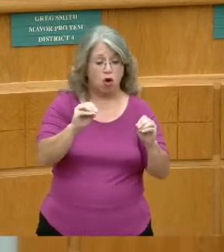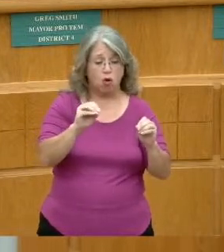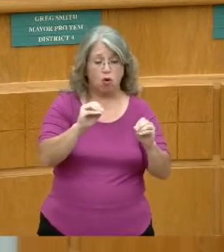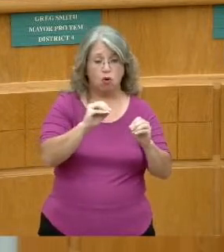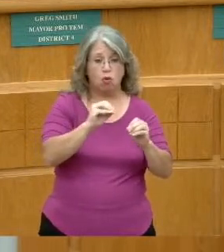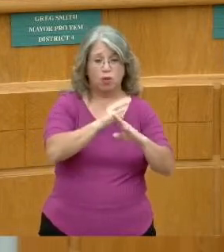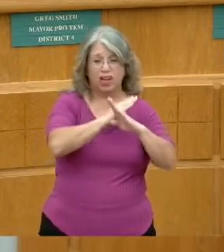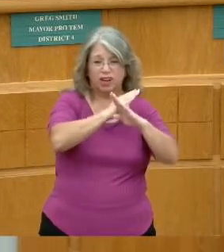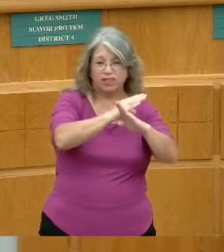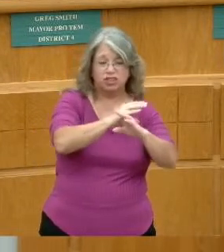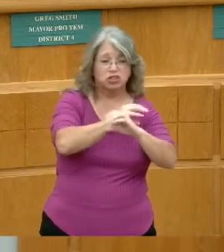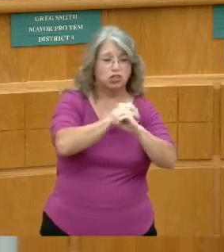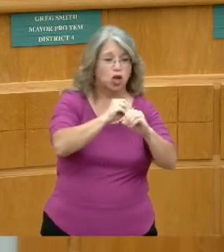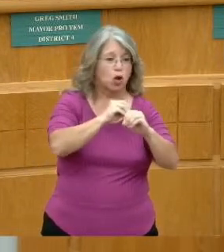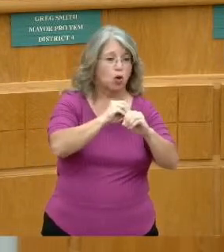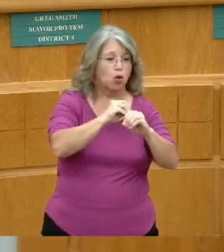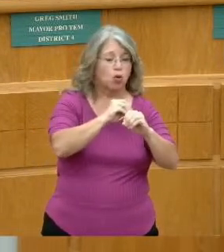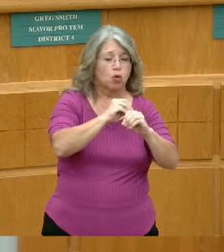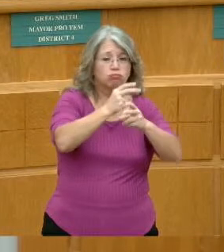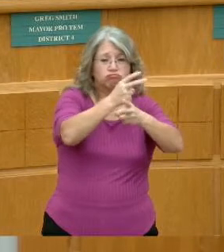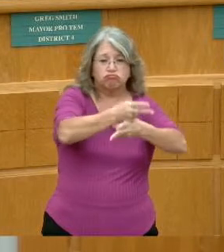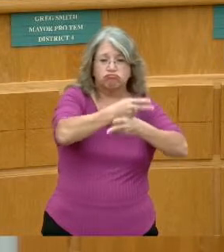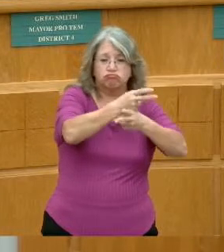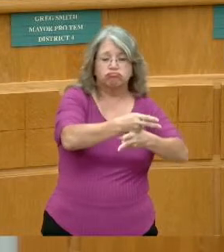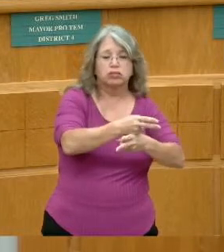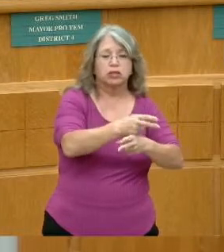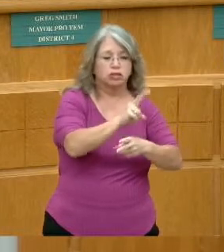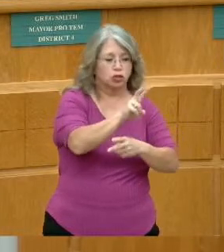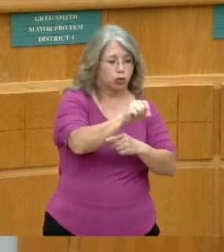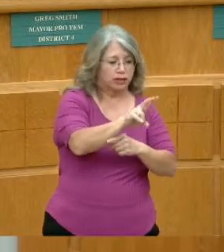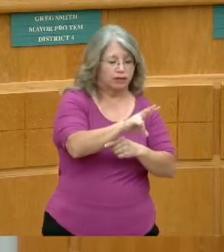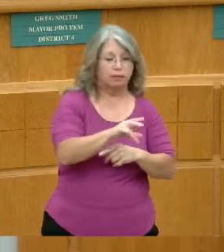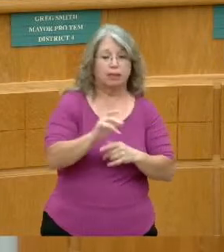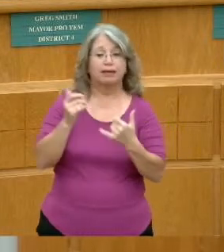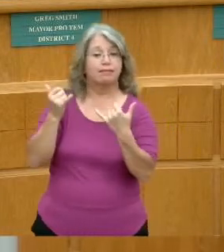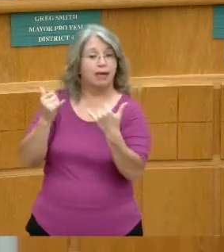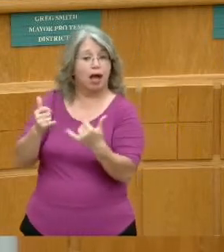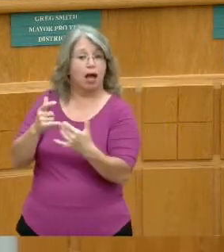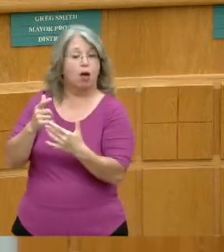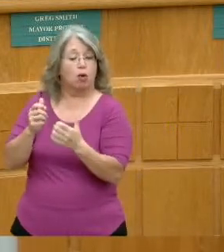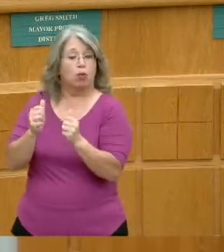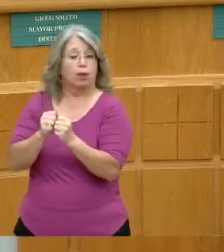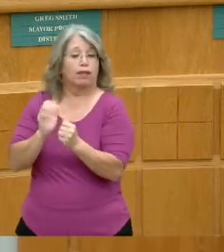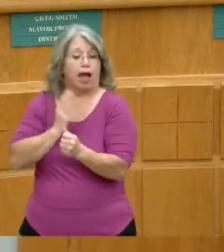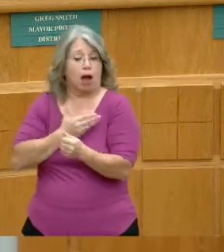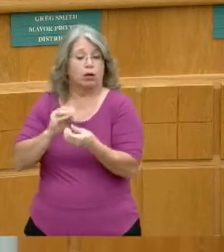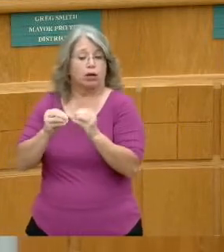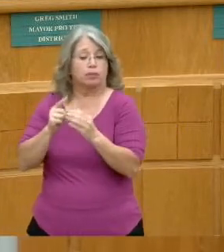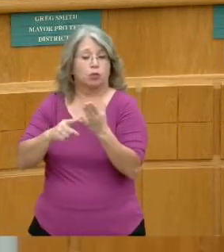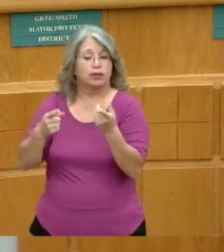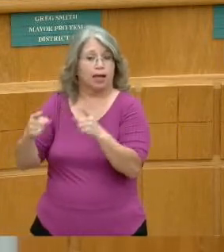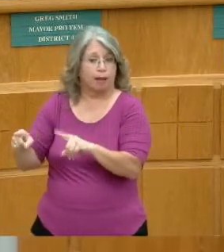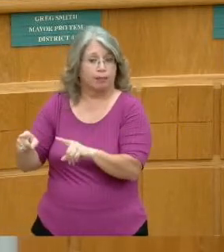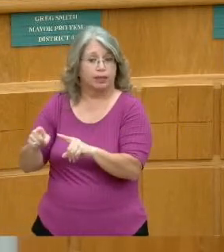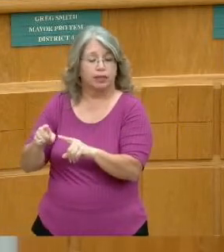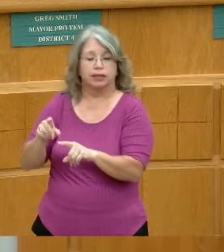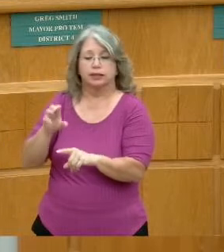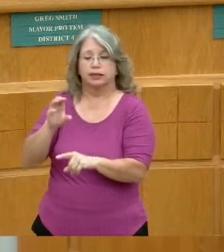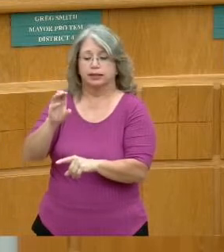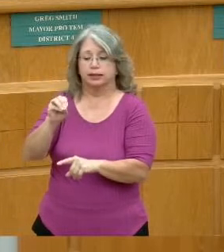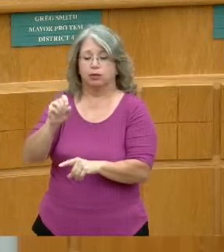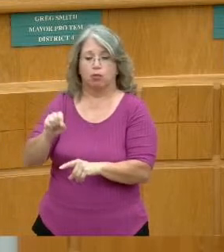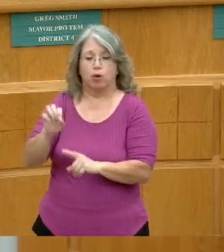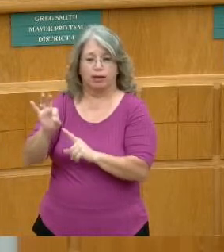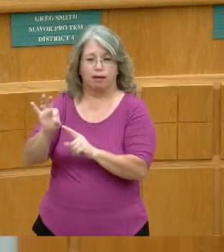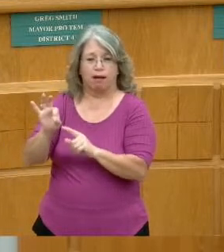right now with everything that's happening is 0.9. And if you've been paying attention over the past several weeks, this is a very